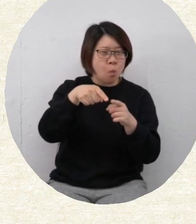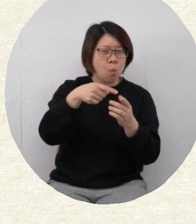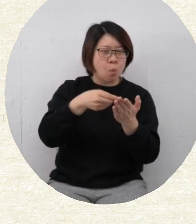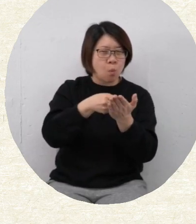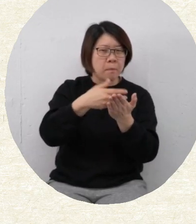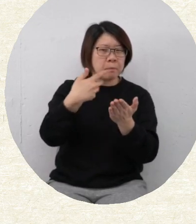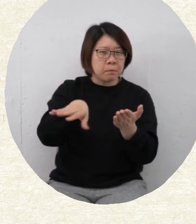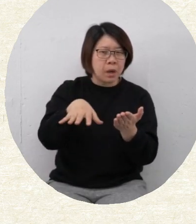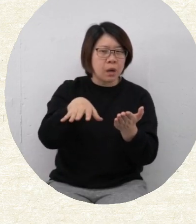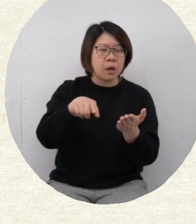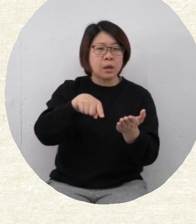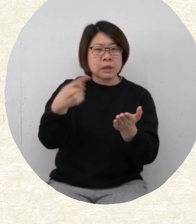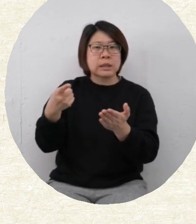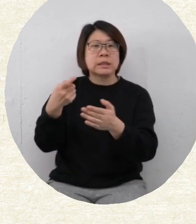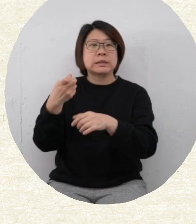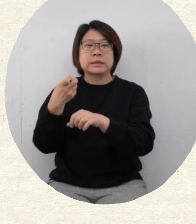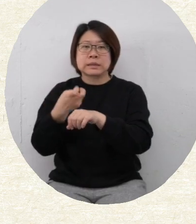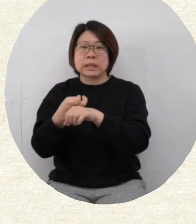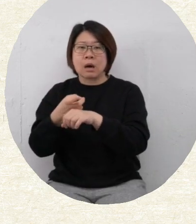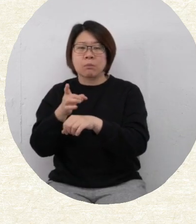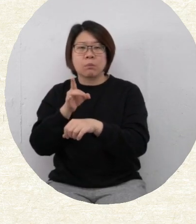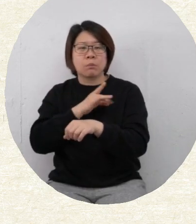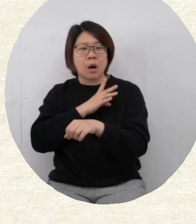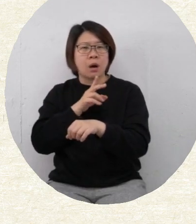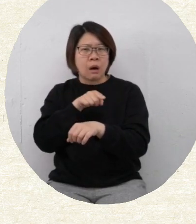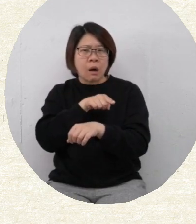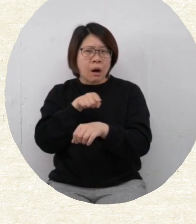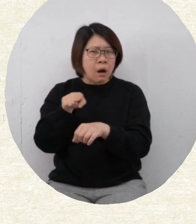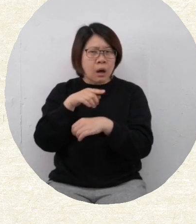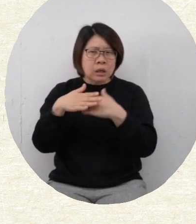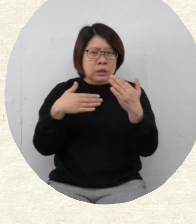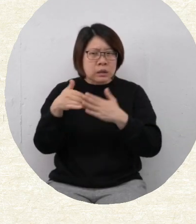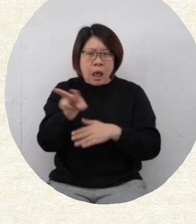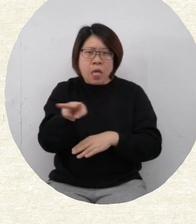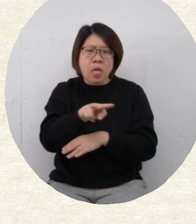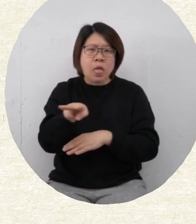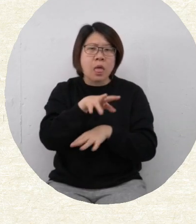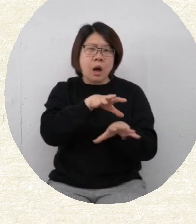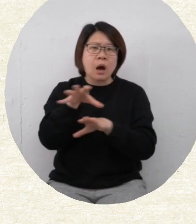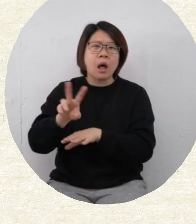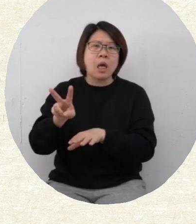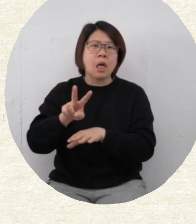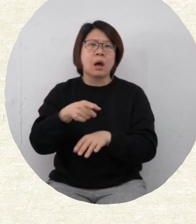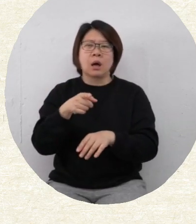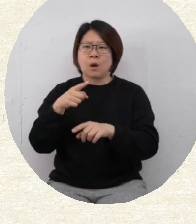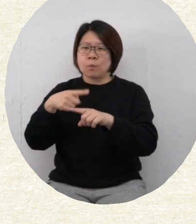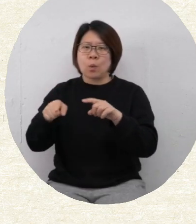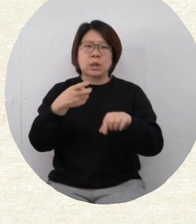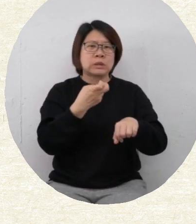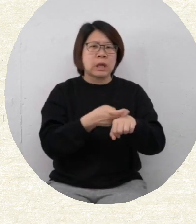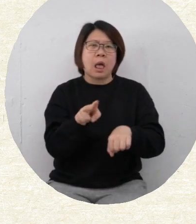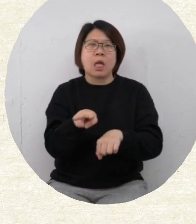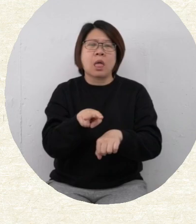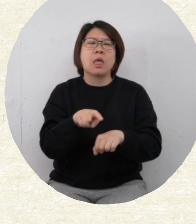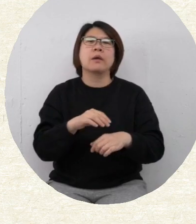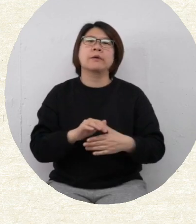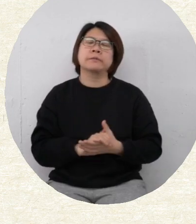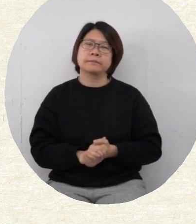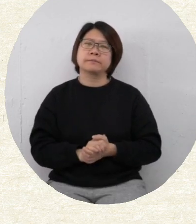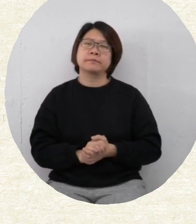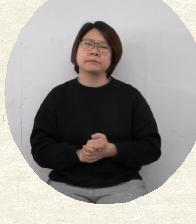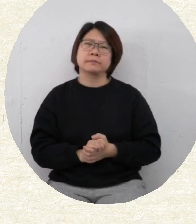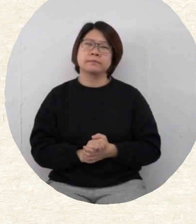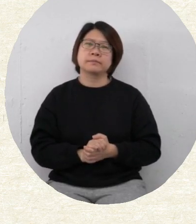And I even do lithography. And after I started doing